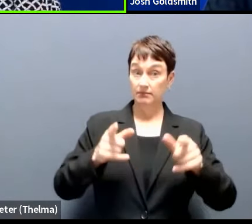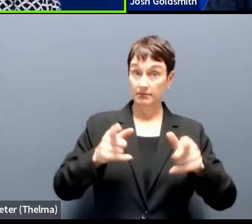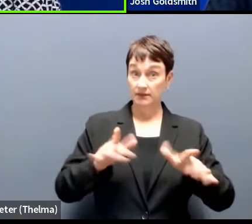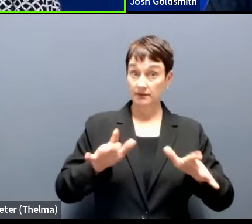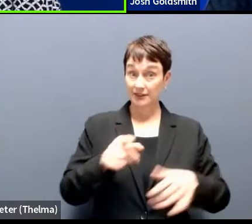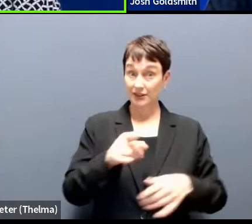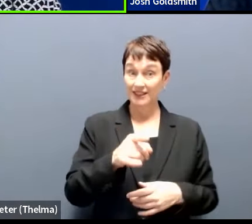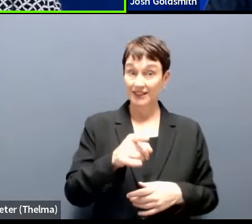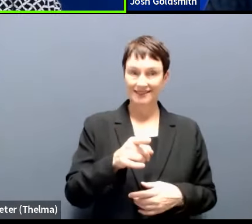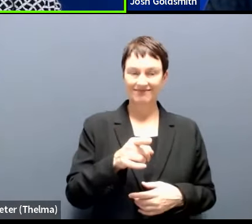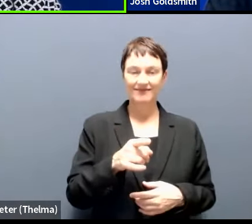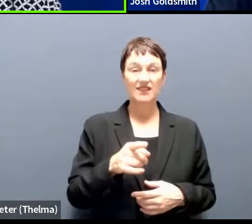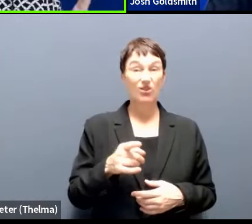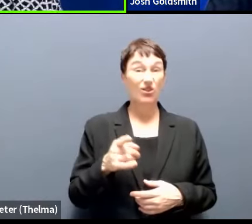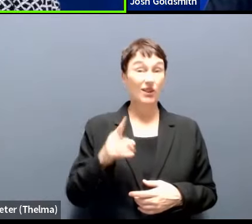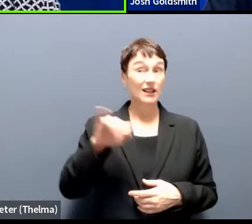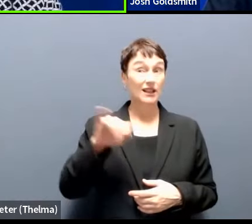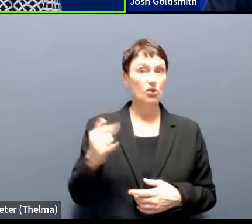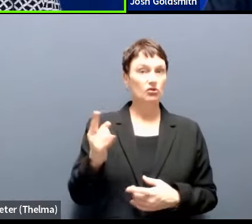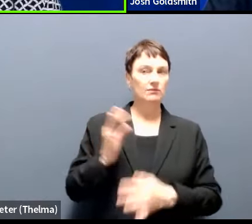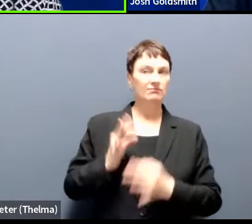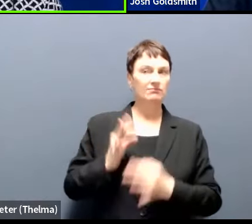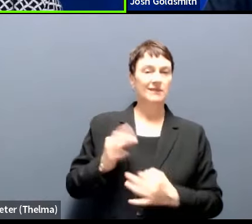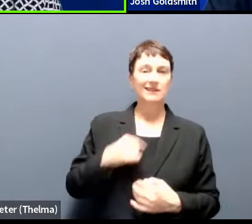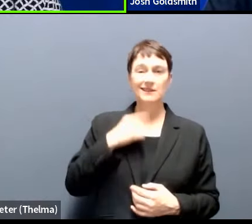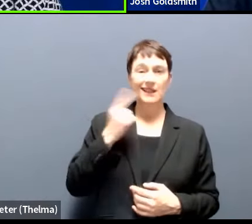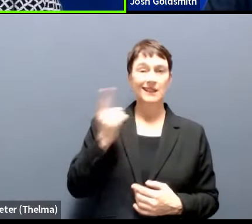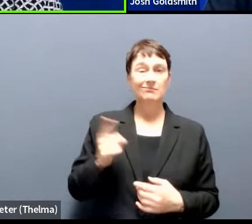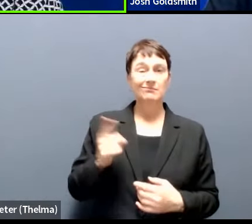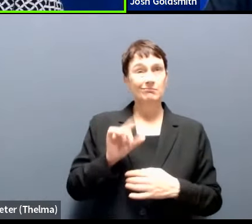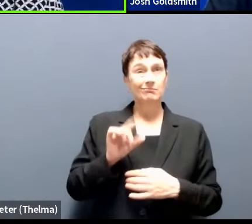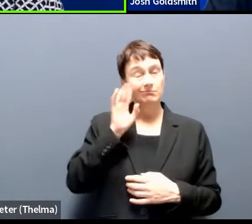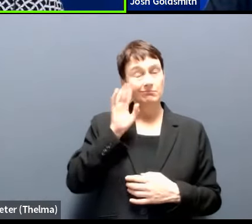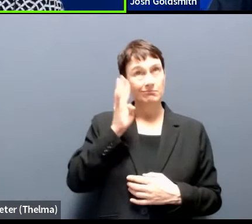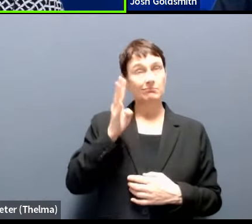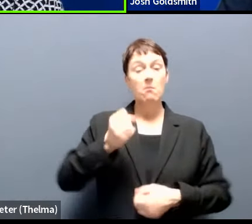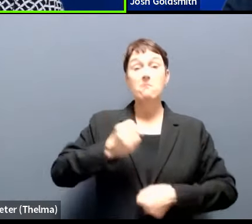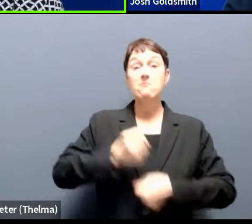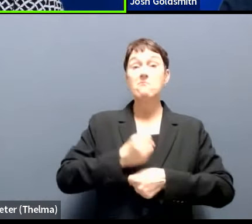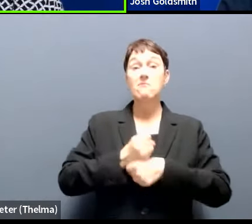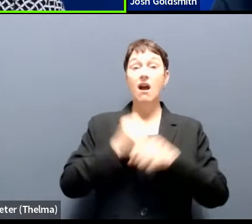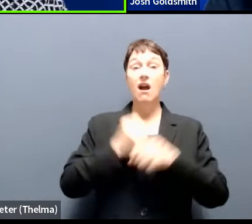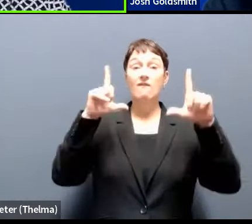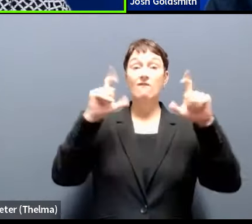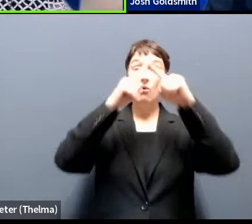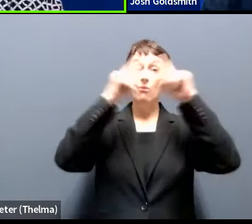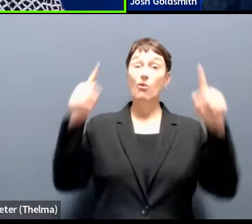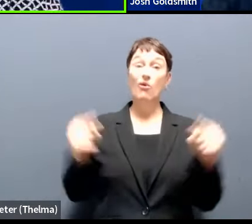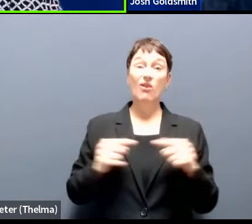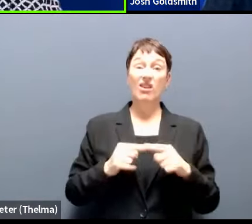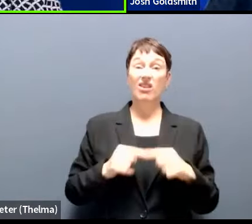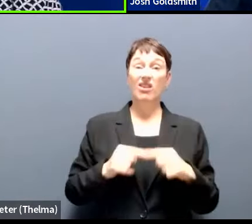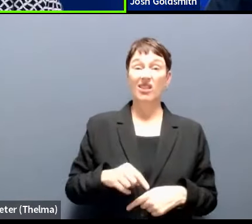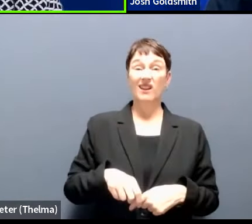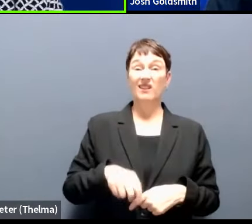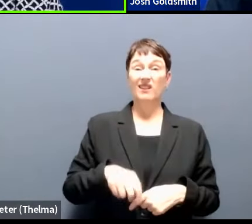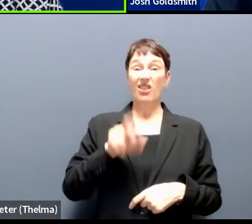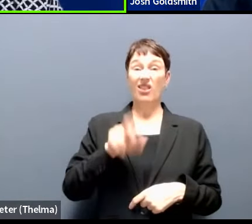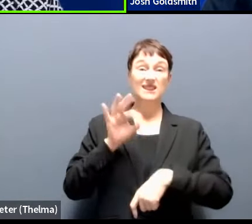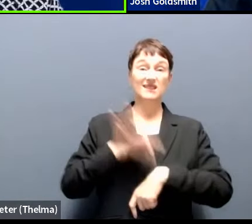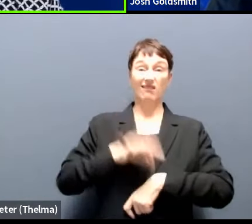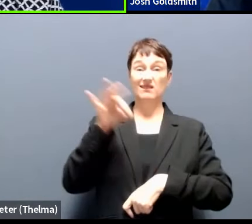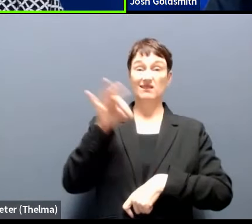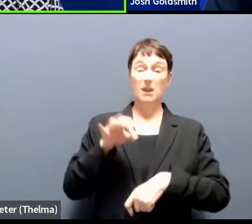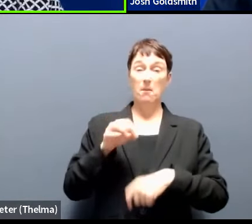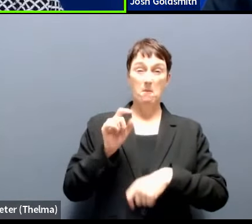Josh told me this morning that it took him 3 seconds to create one of his photos in the photo booth. It doesn't take a lot of time.